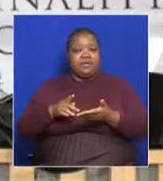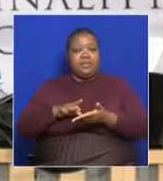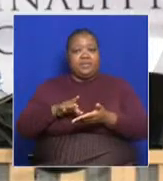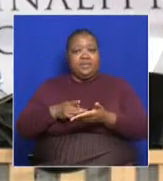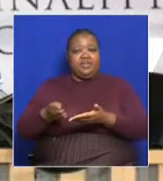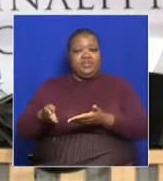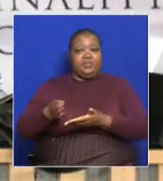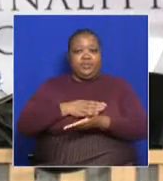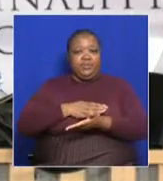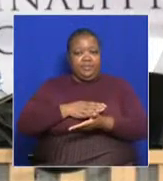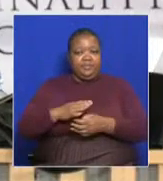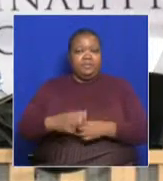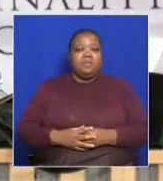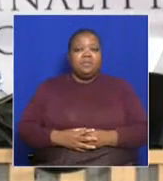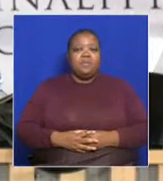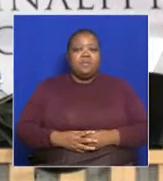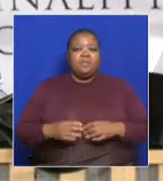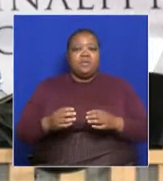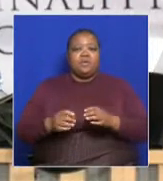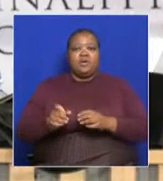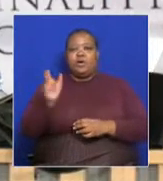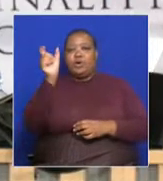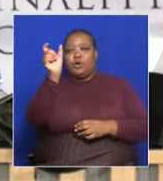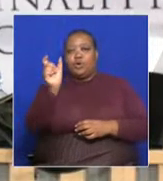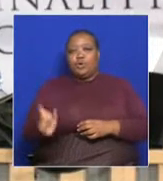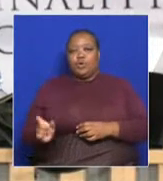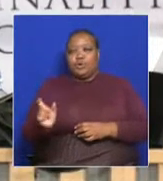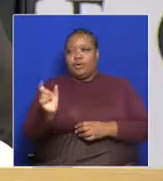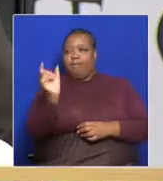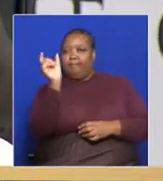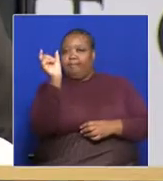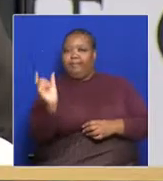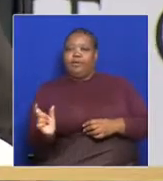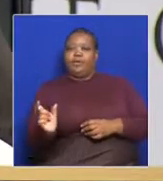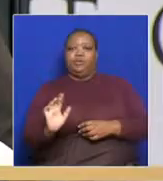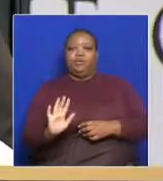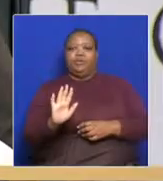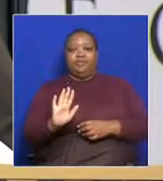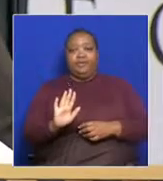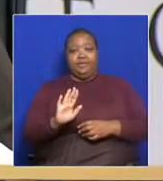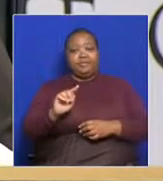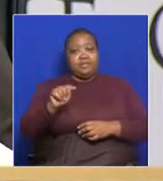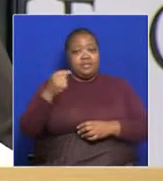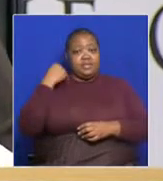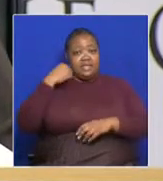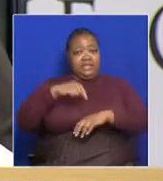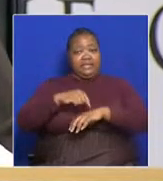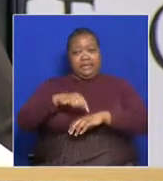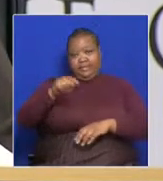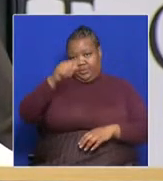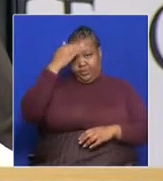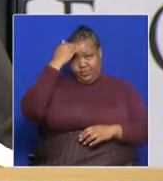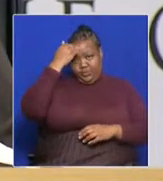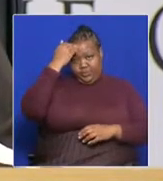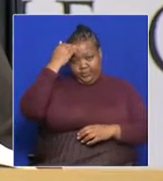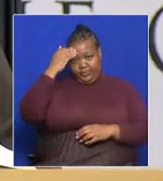in column 5, you knew at that time that the